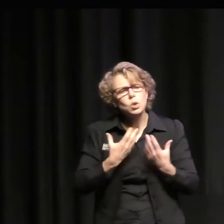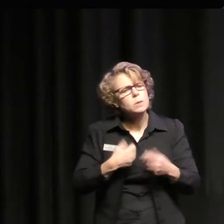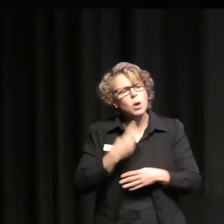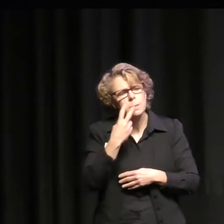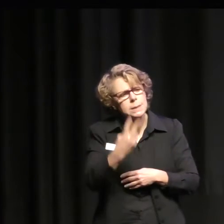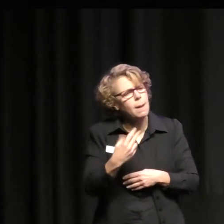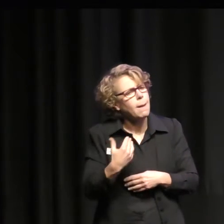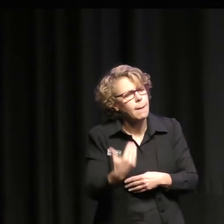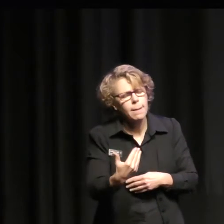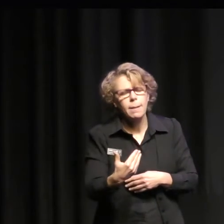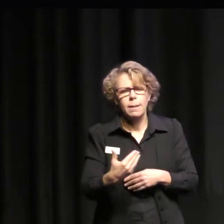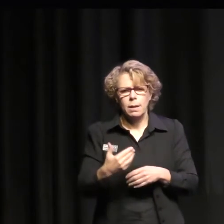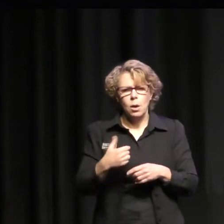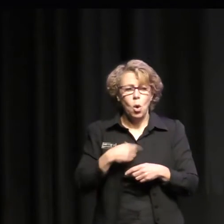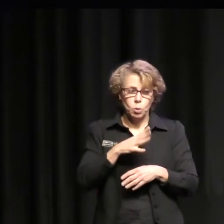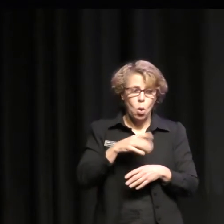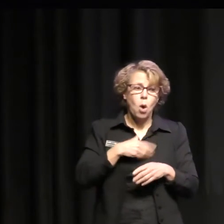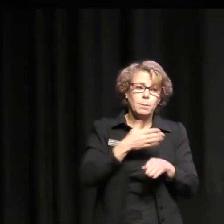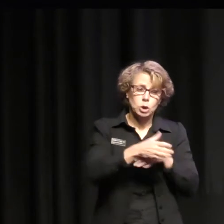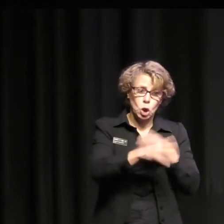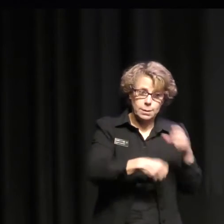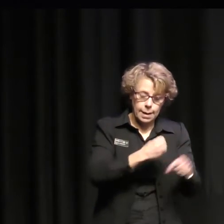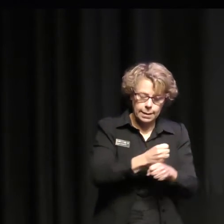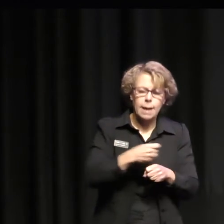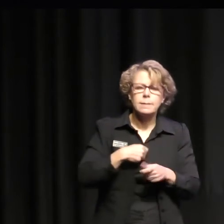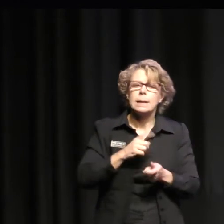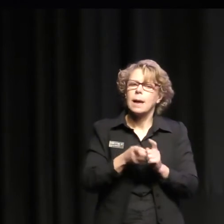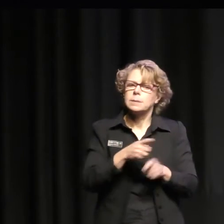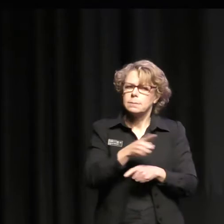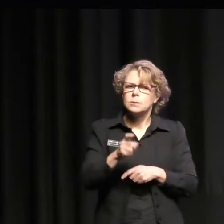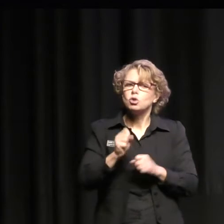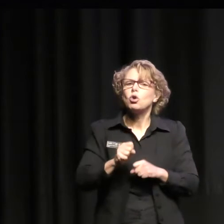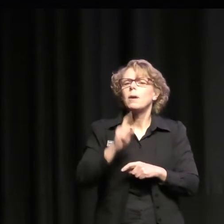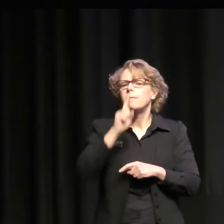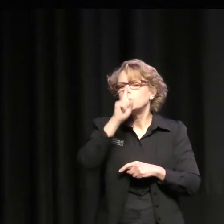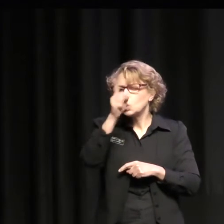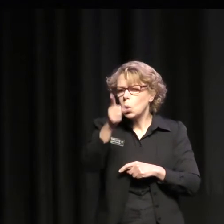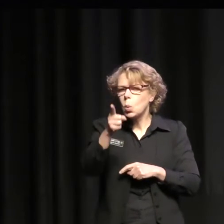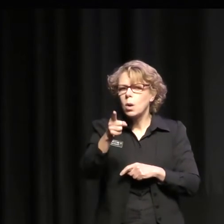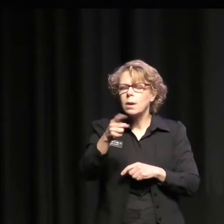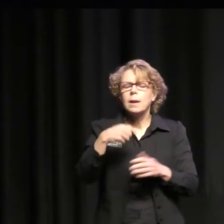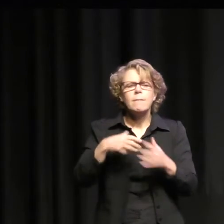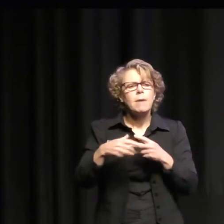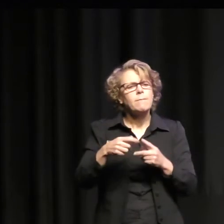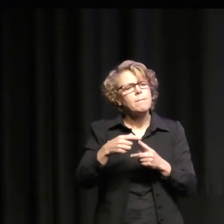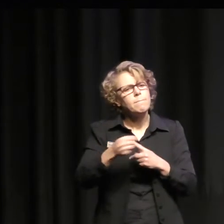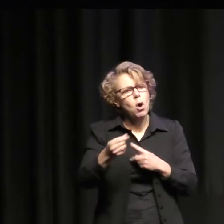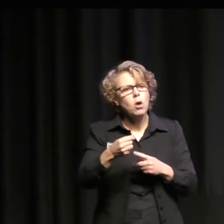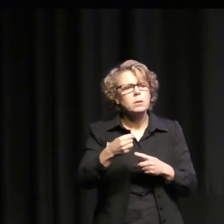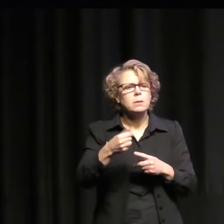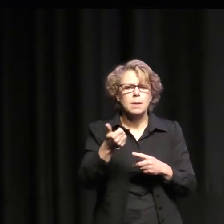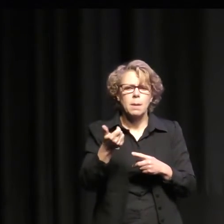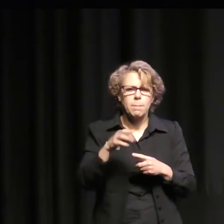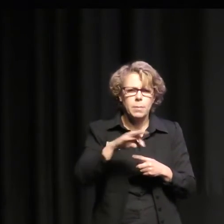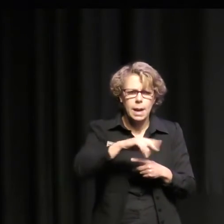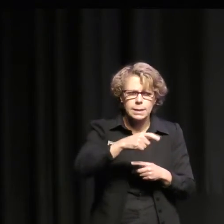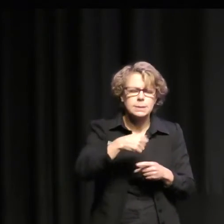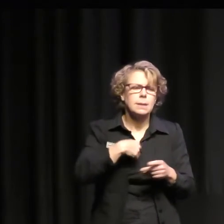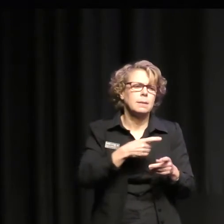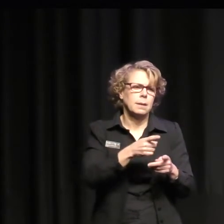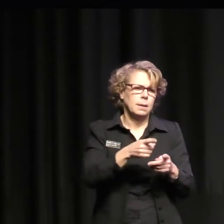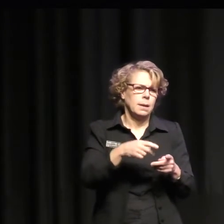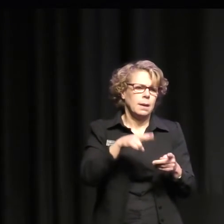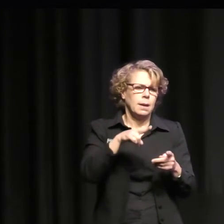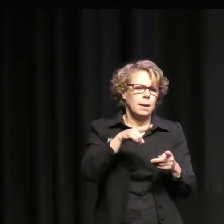If you had been in Britain, you might have understood that the choice of Brexit involved either going for